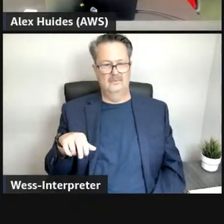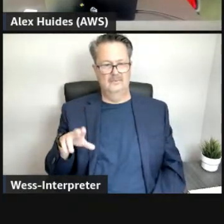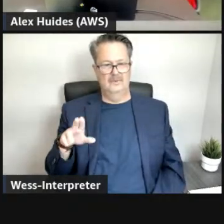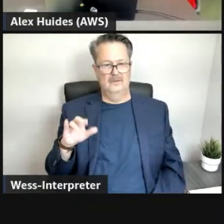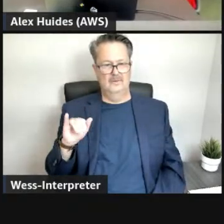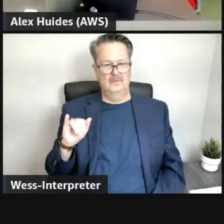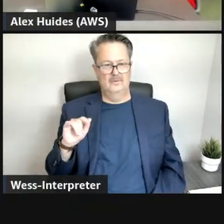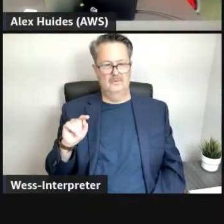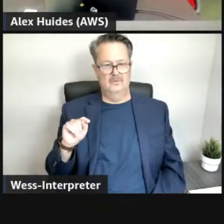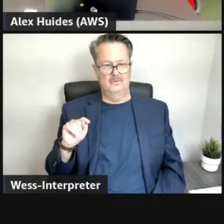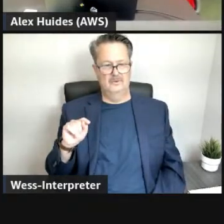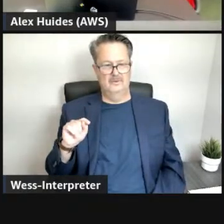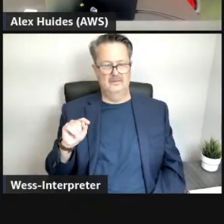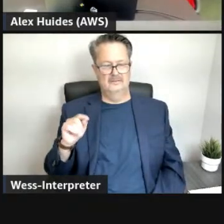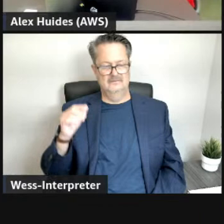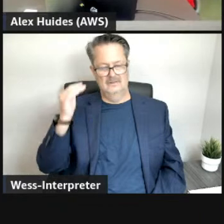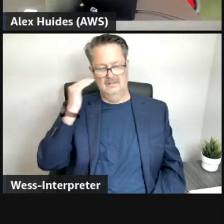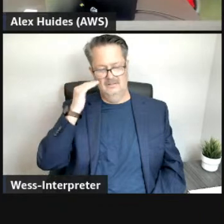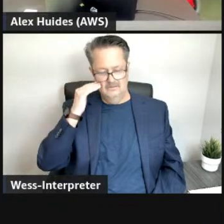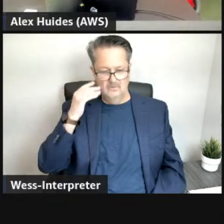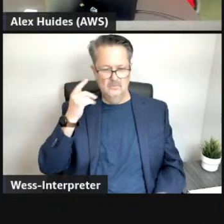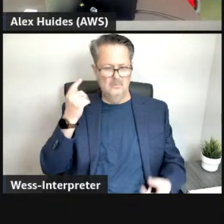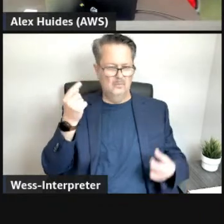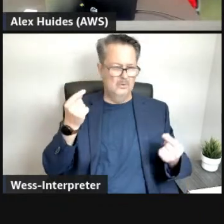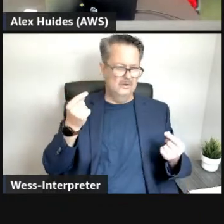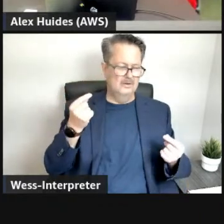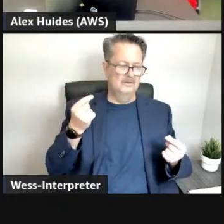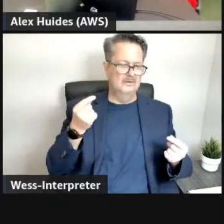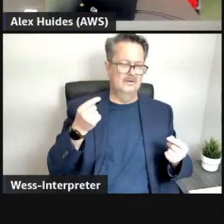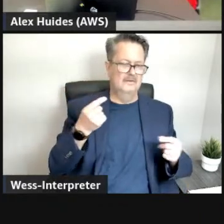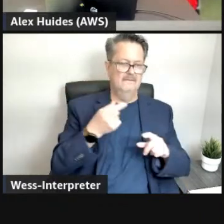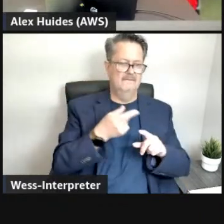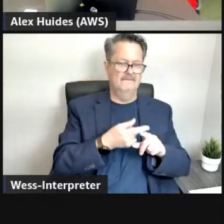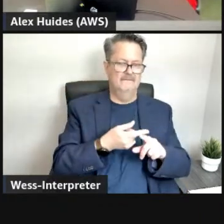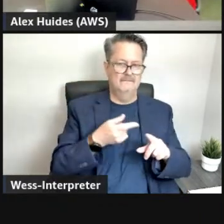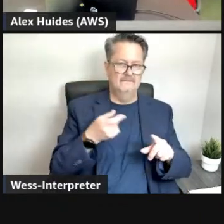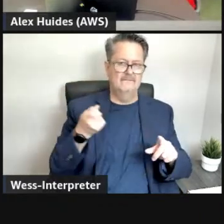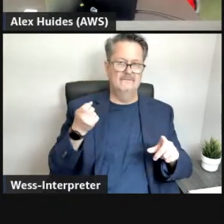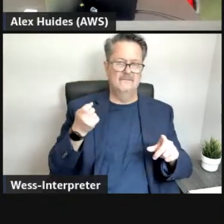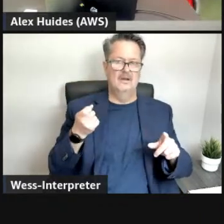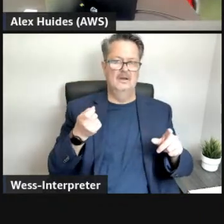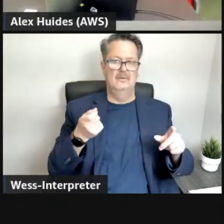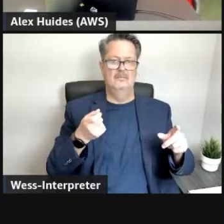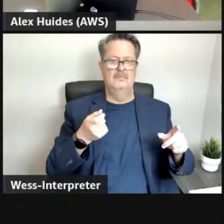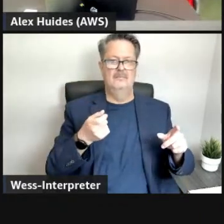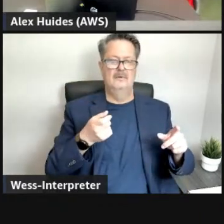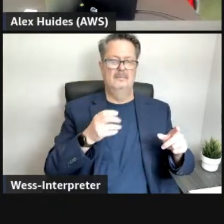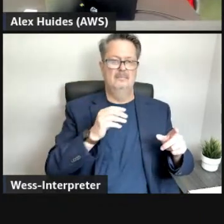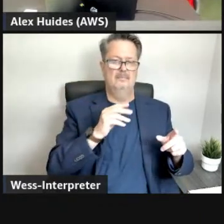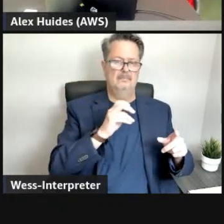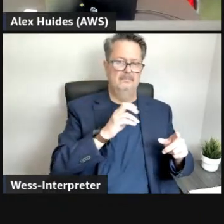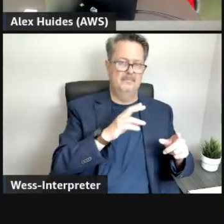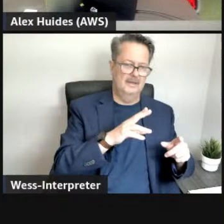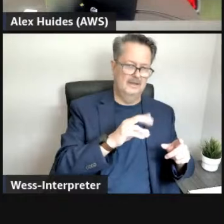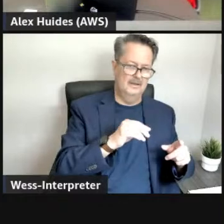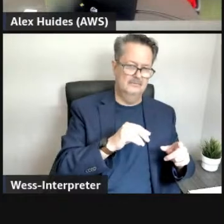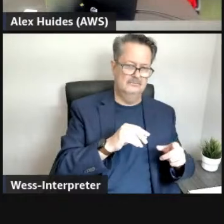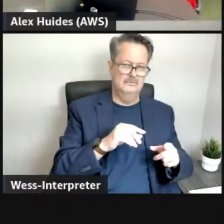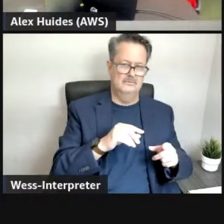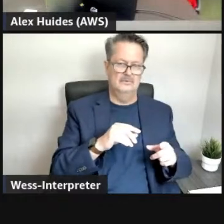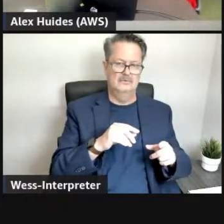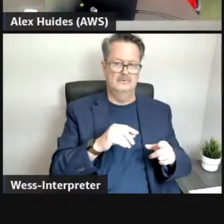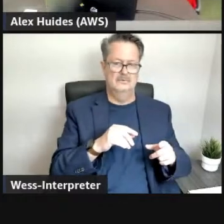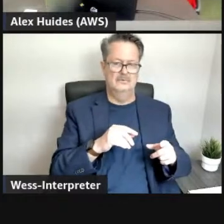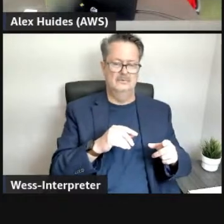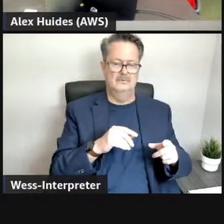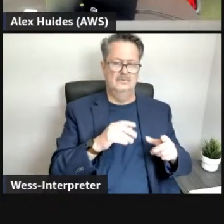be accommodating from the network connectivity perspective to meet these service-to-service communication patterns and client